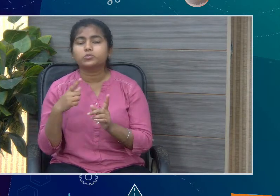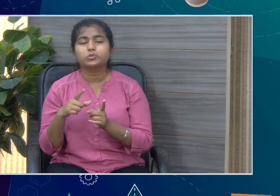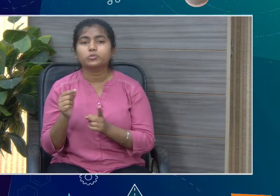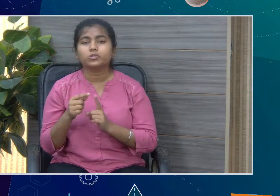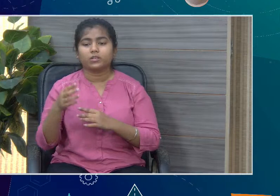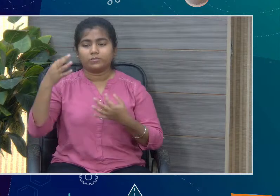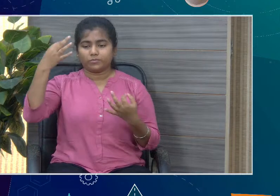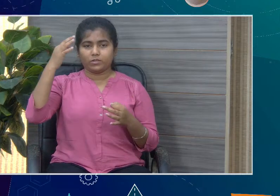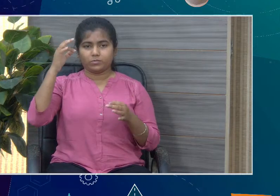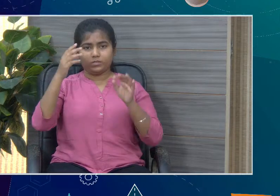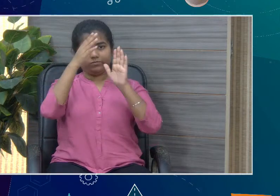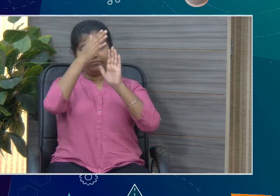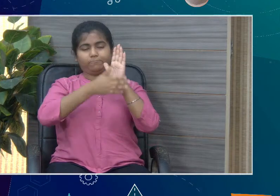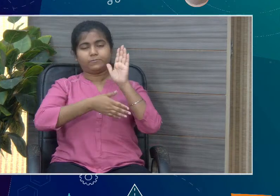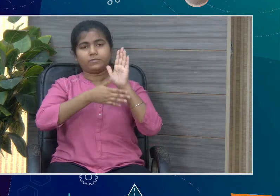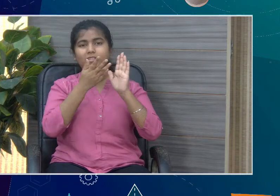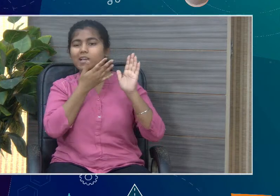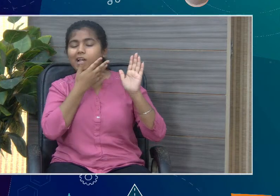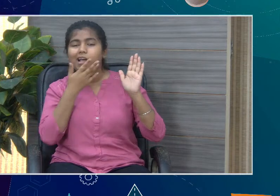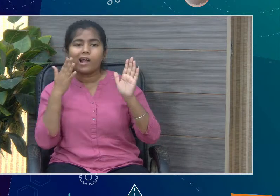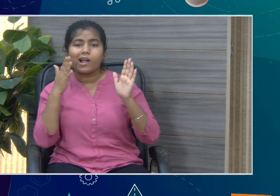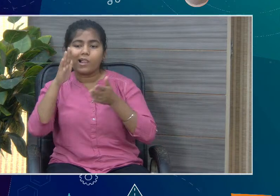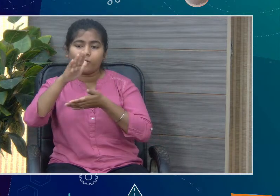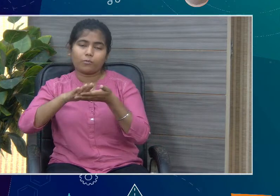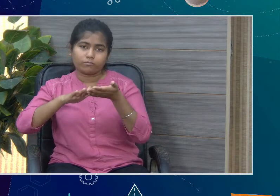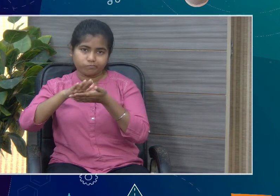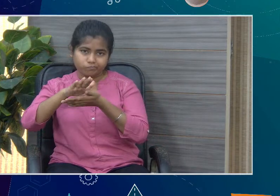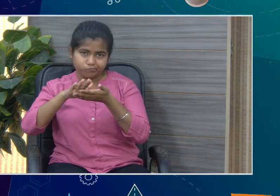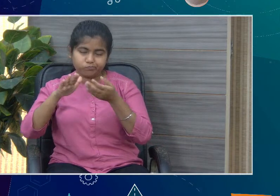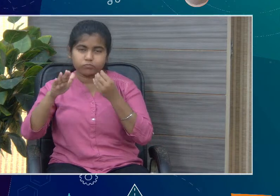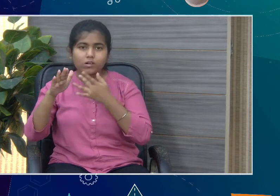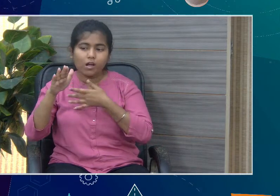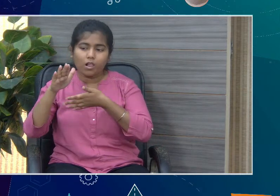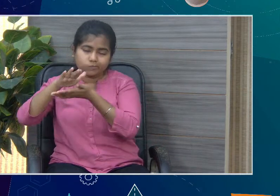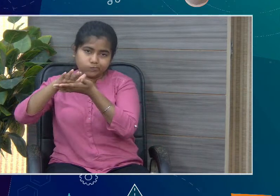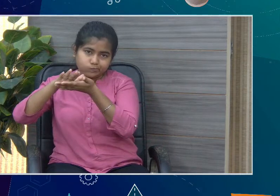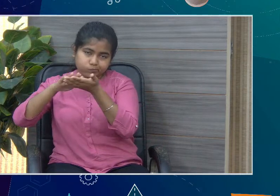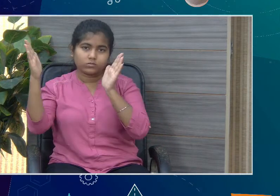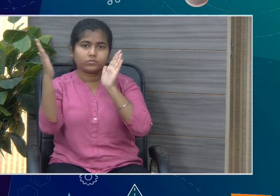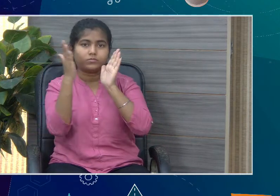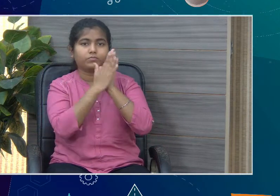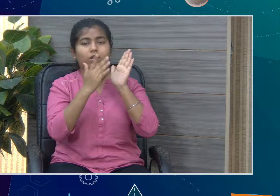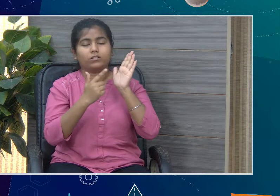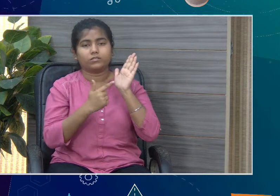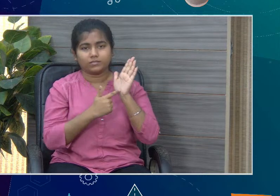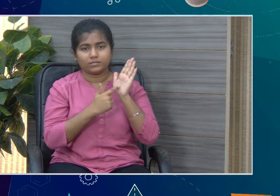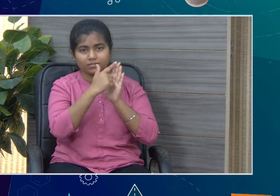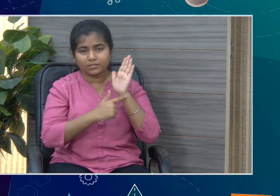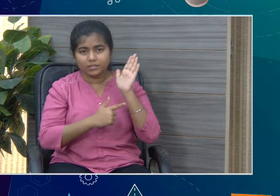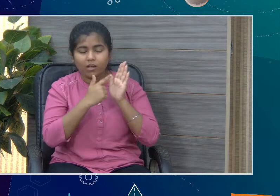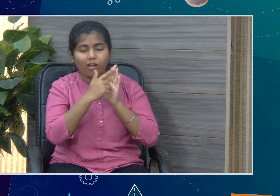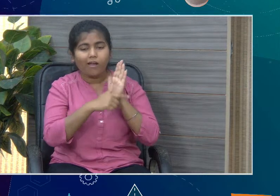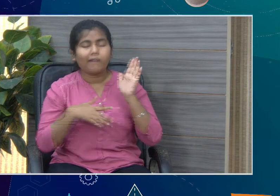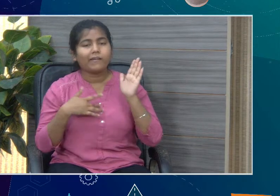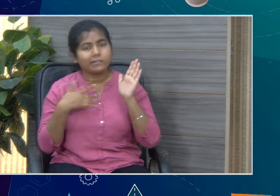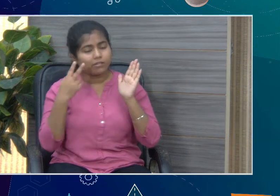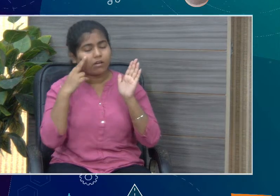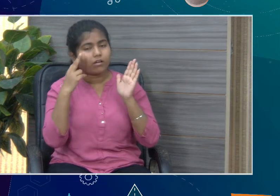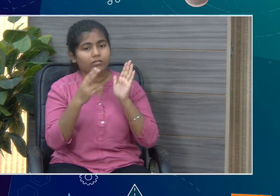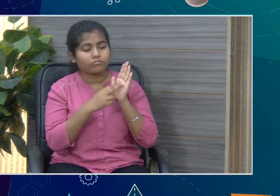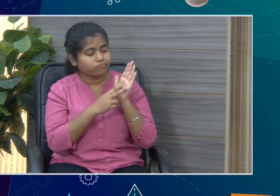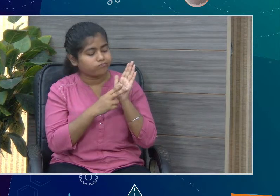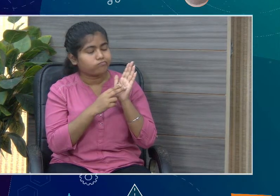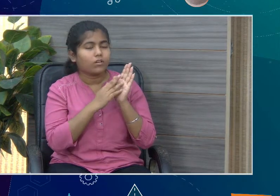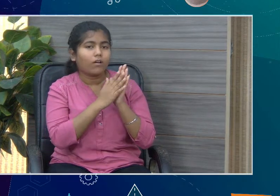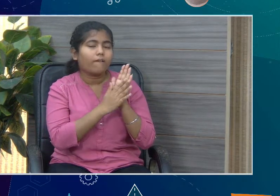print by colors. And over here, because they are watercolors, we can touch them and feel them. That